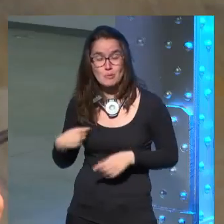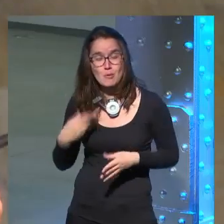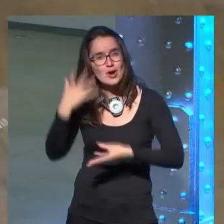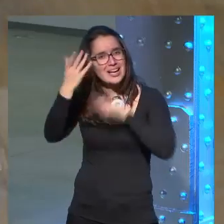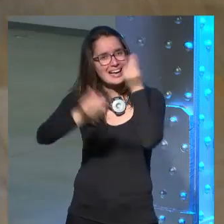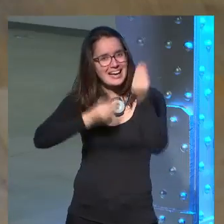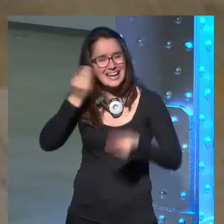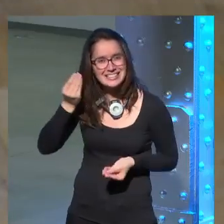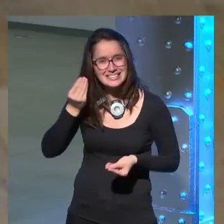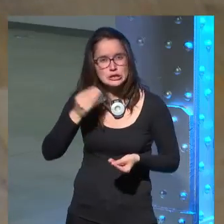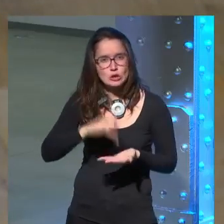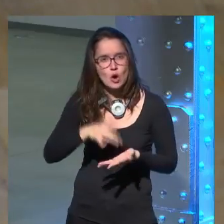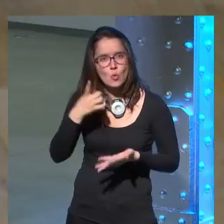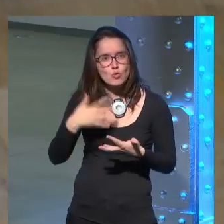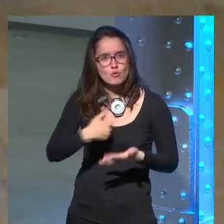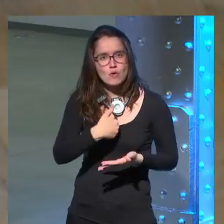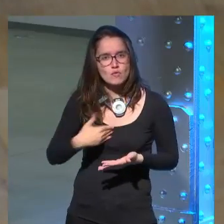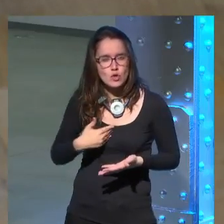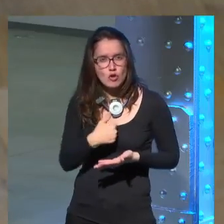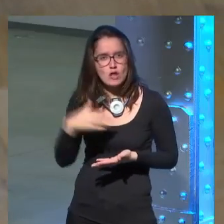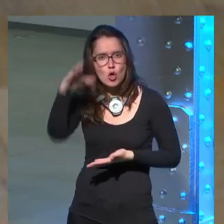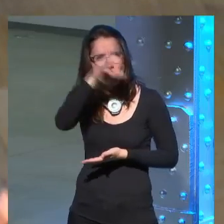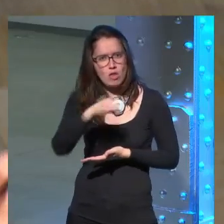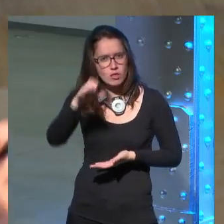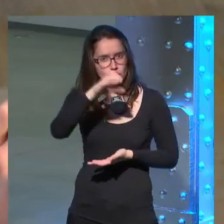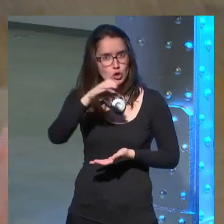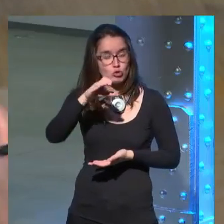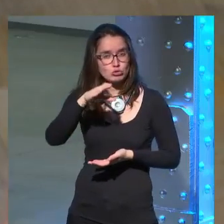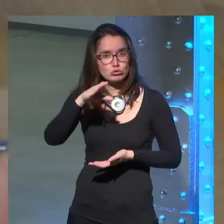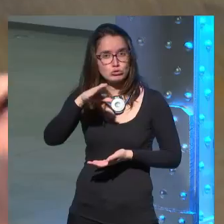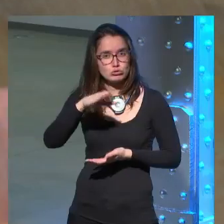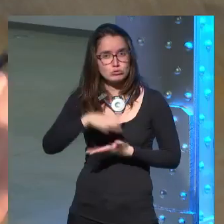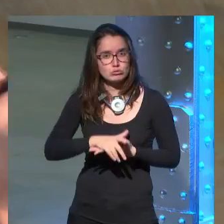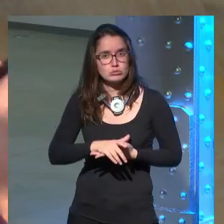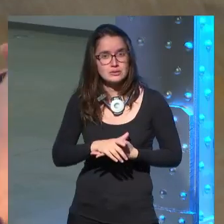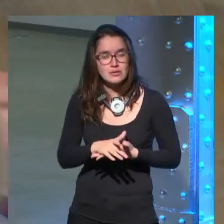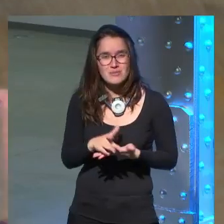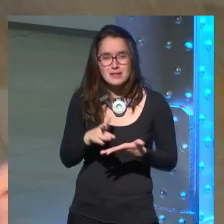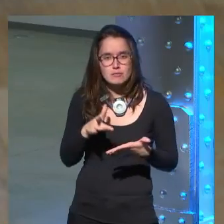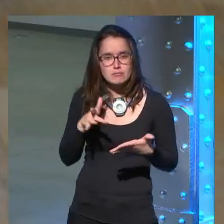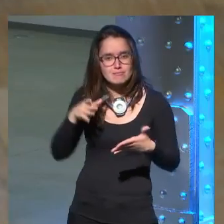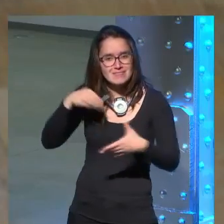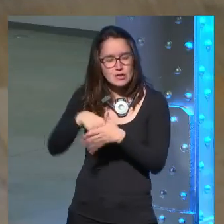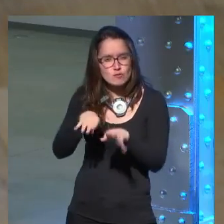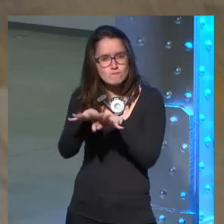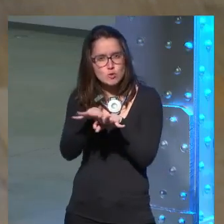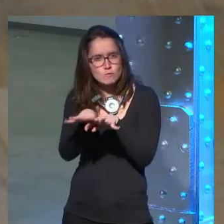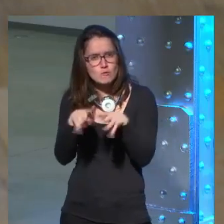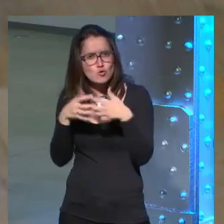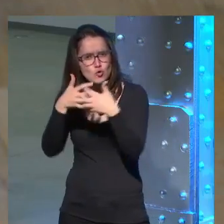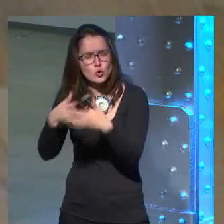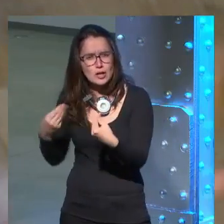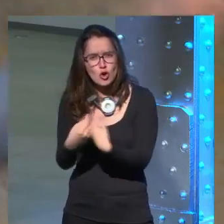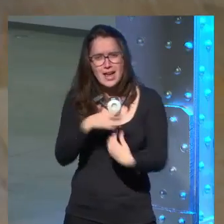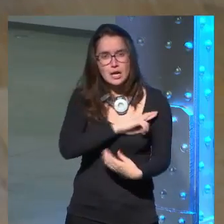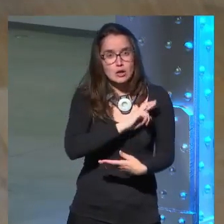several questions at the same time, but do you think that is one of the functions, one of the missions of the scientists, to be constantly